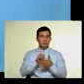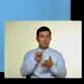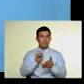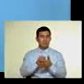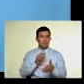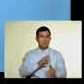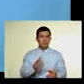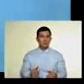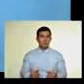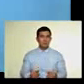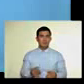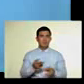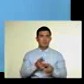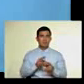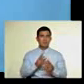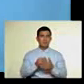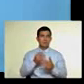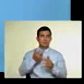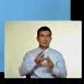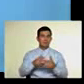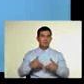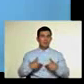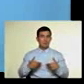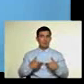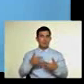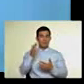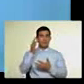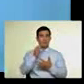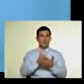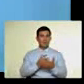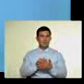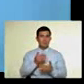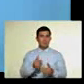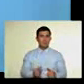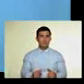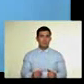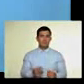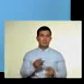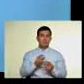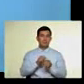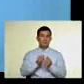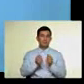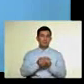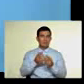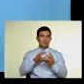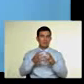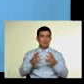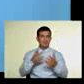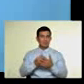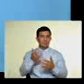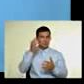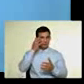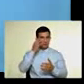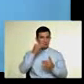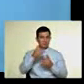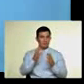tasvirlanadi. Mana bu belgilar foydali qazilmalarni anglatadi. Masalan, tosh ko'mirning belgisi to'rt